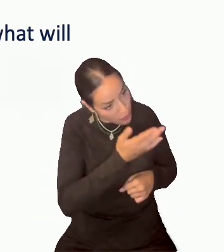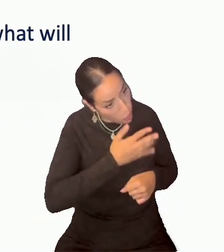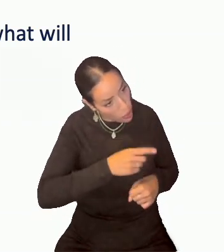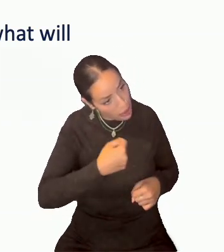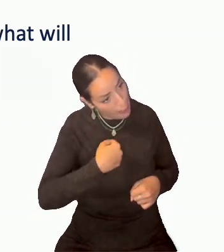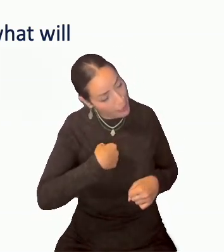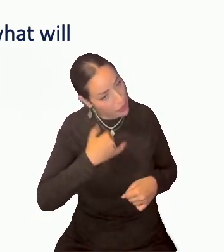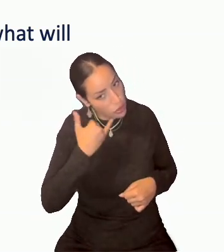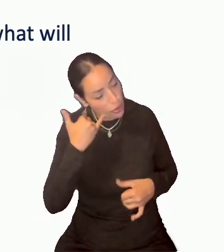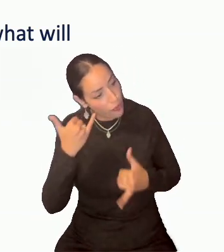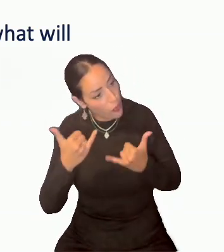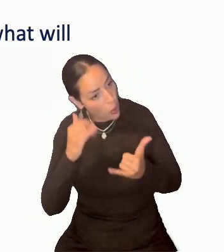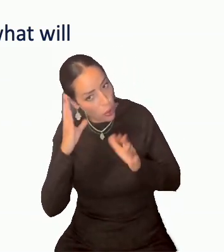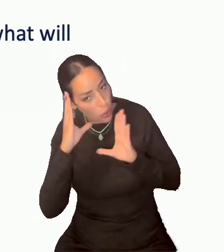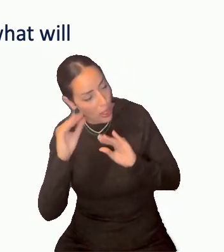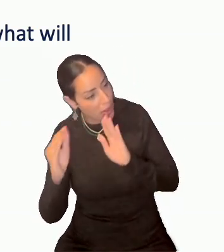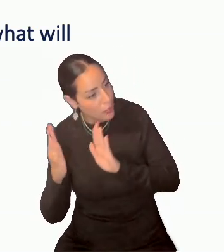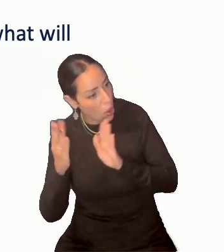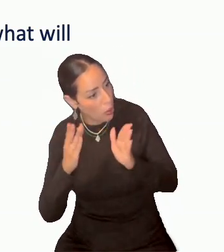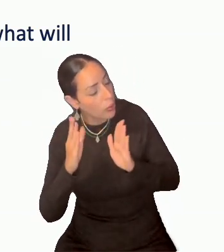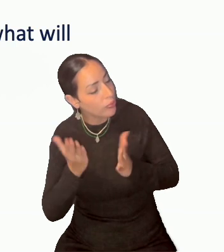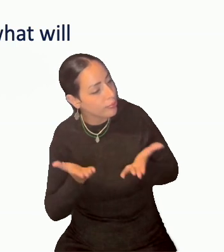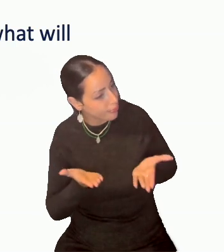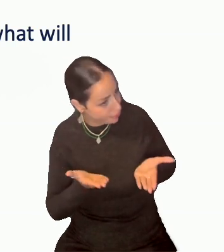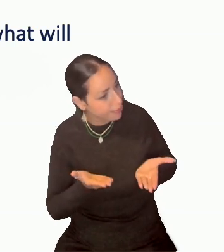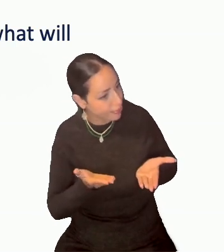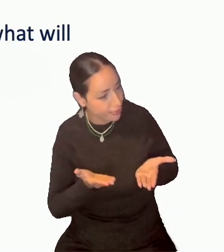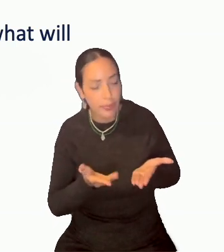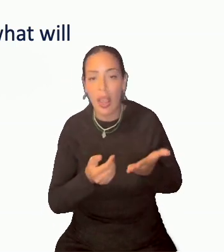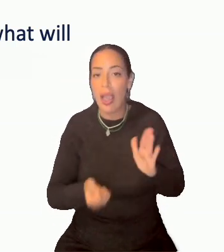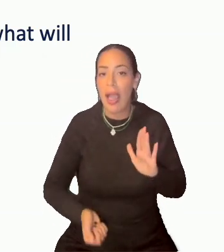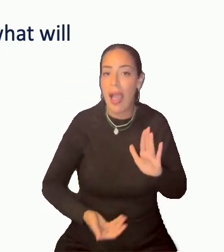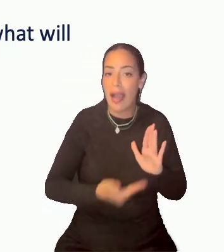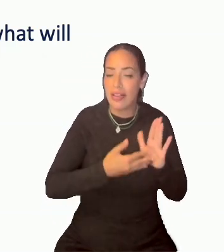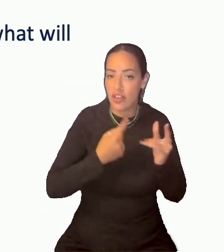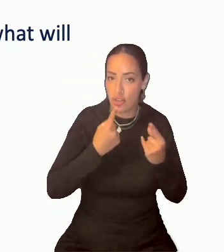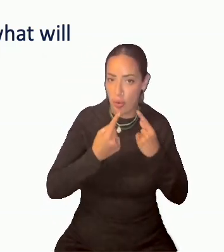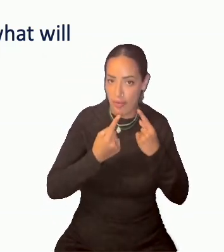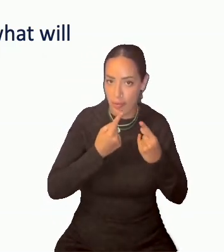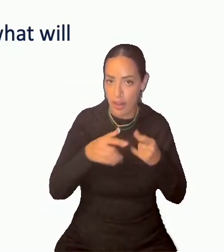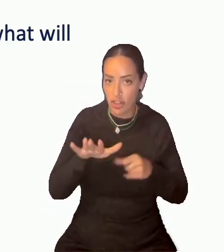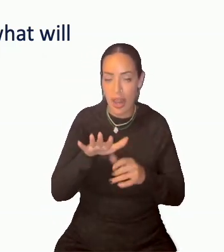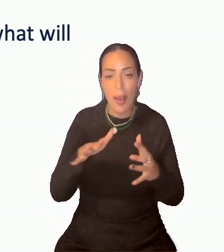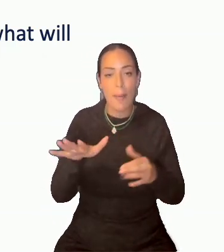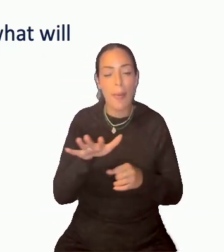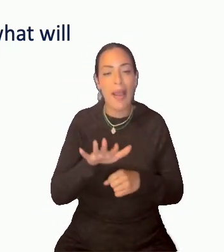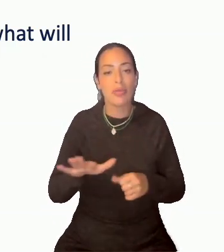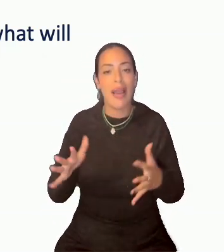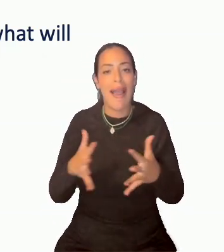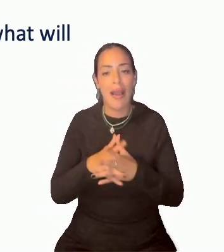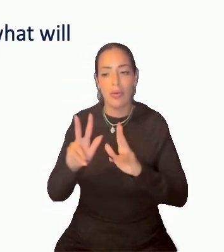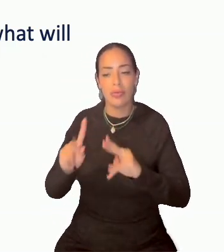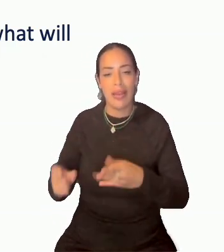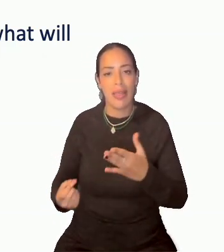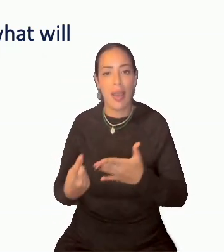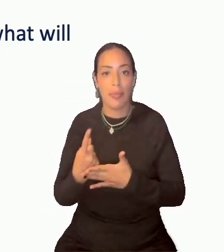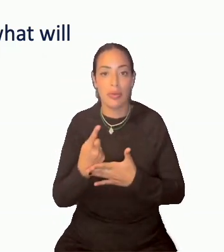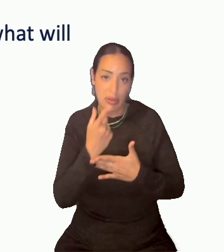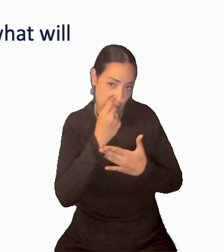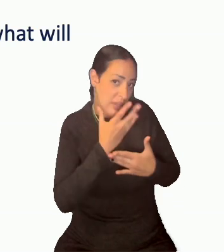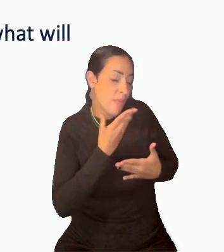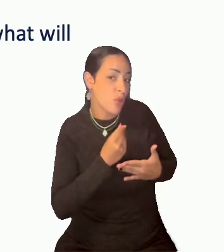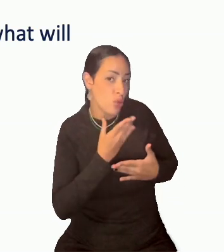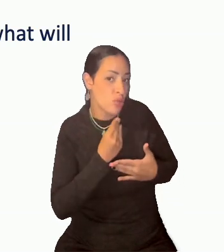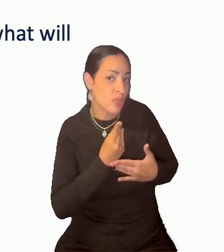themselves. Providing additional information about the circumstances as far as you're able to. It can be useful to share